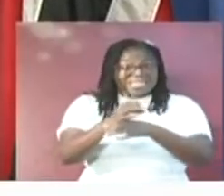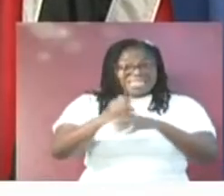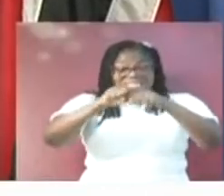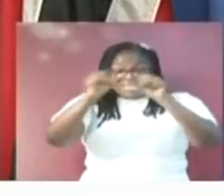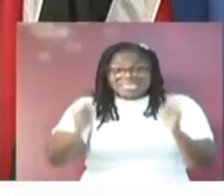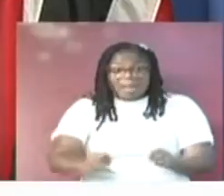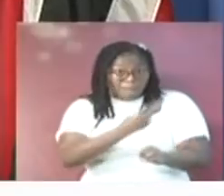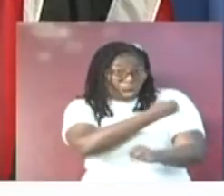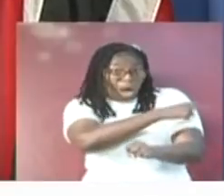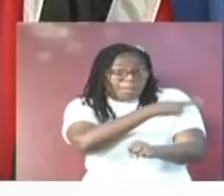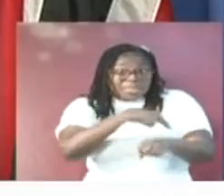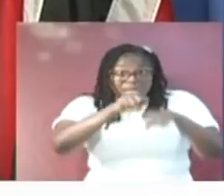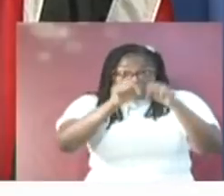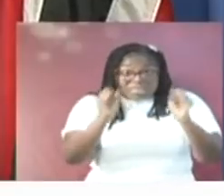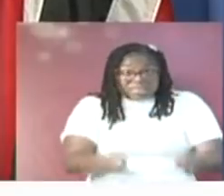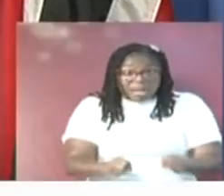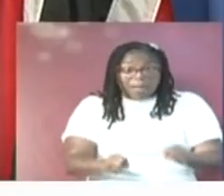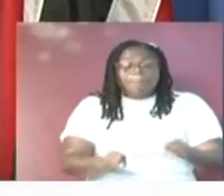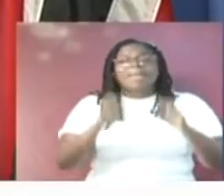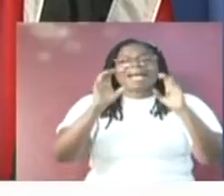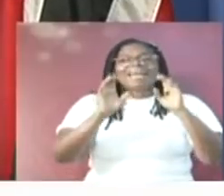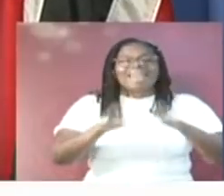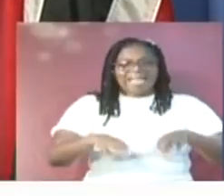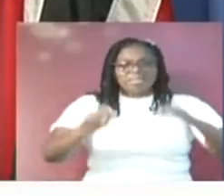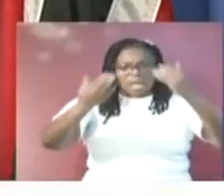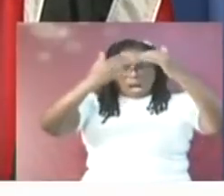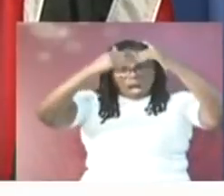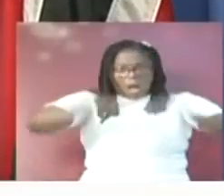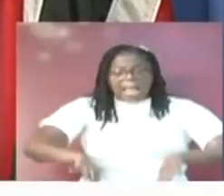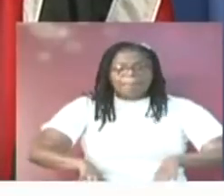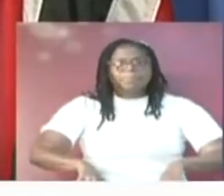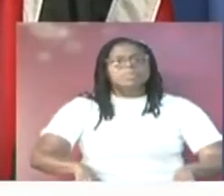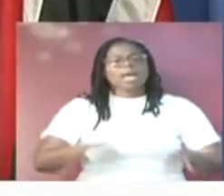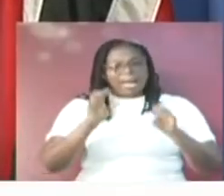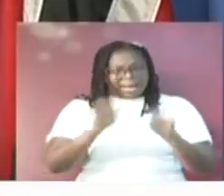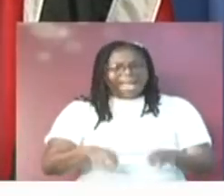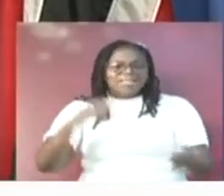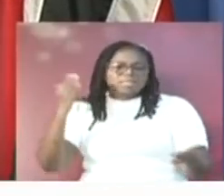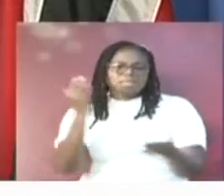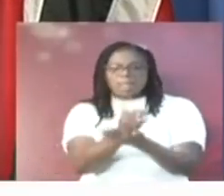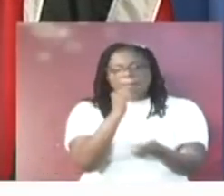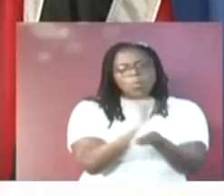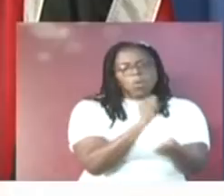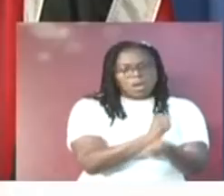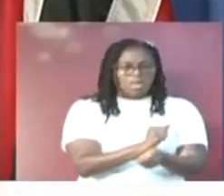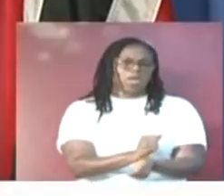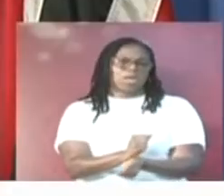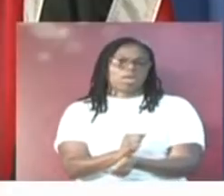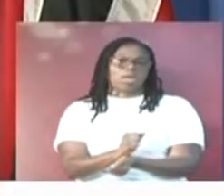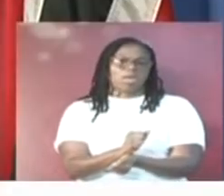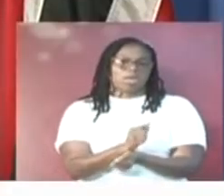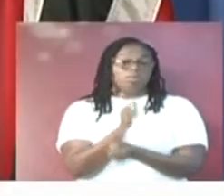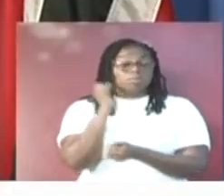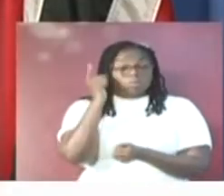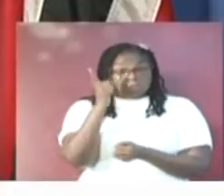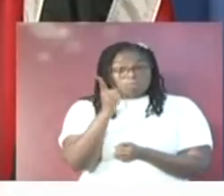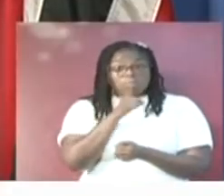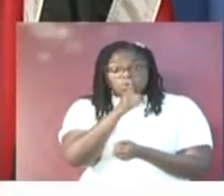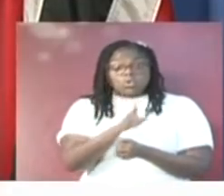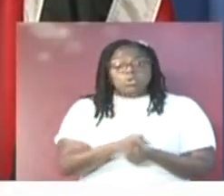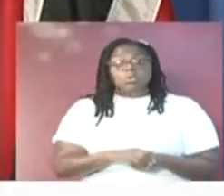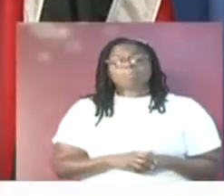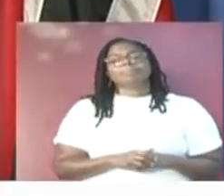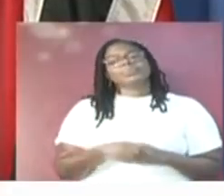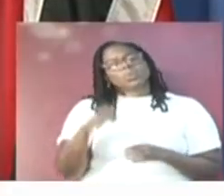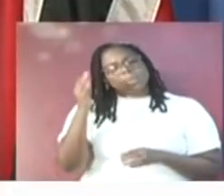act in an attempt to stymie the growth rate, we know where